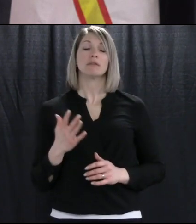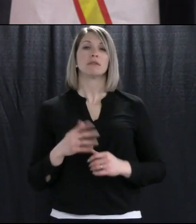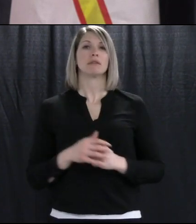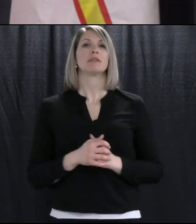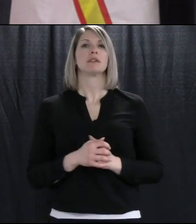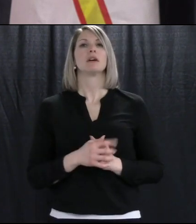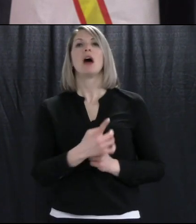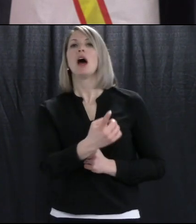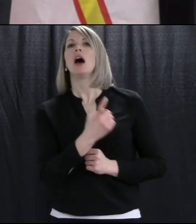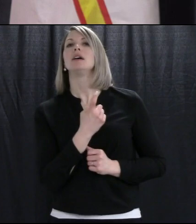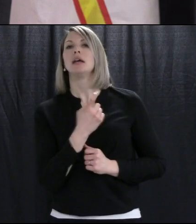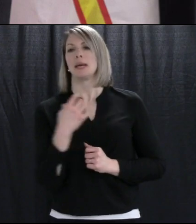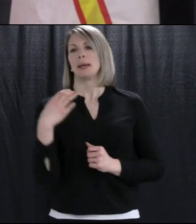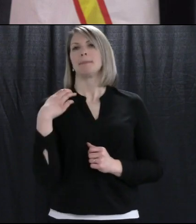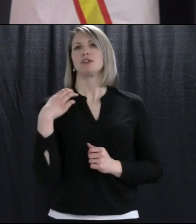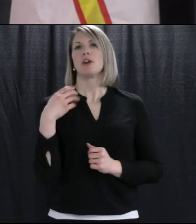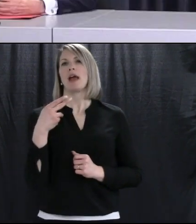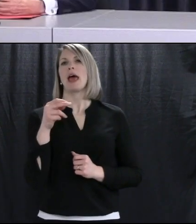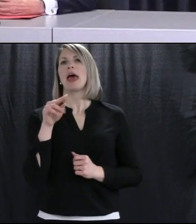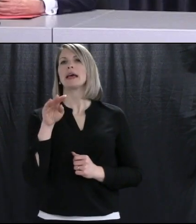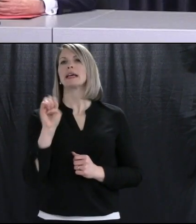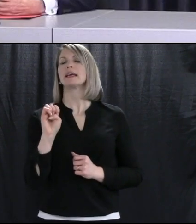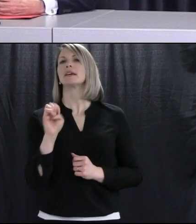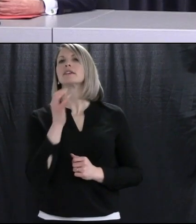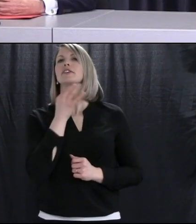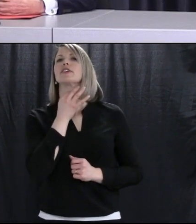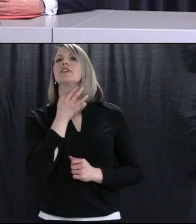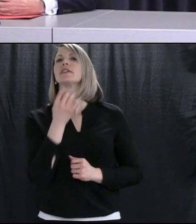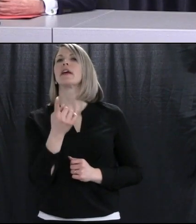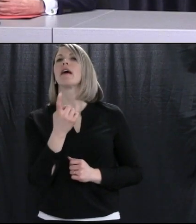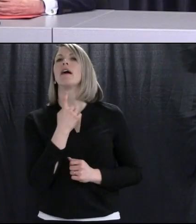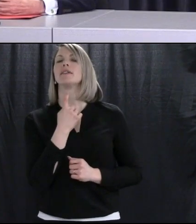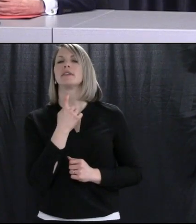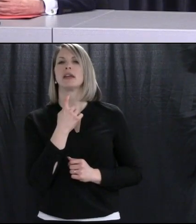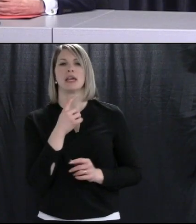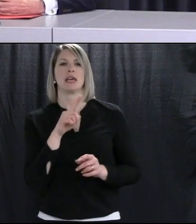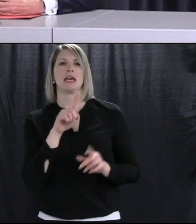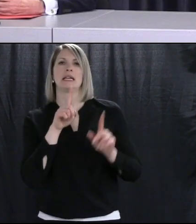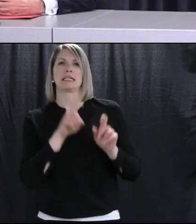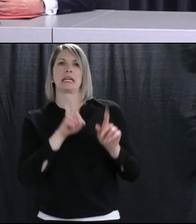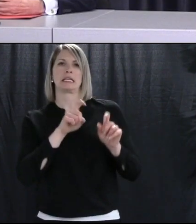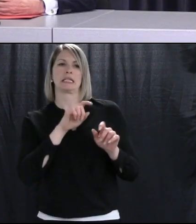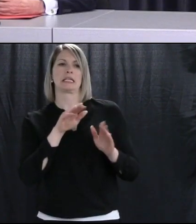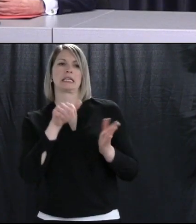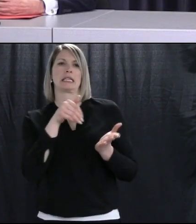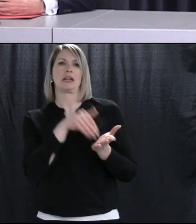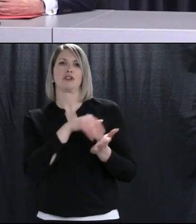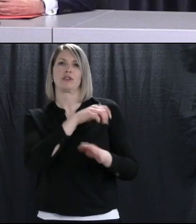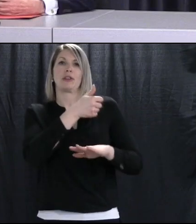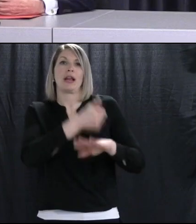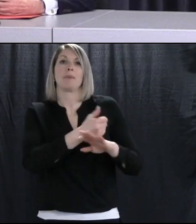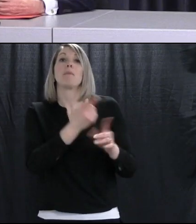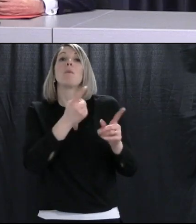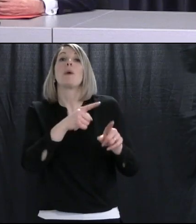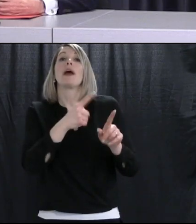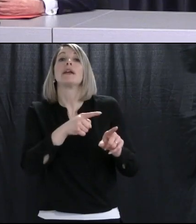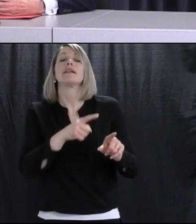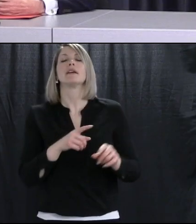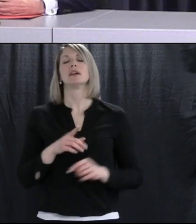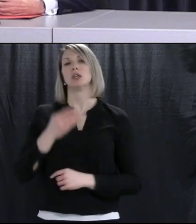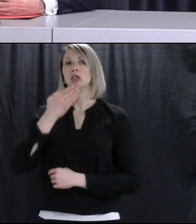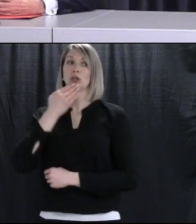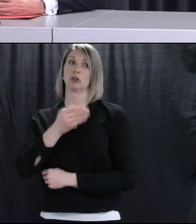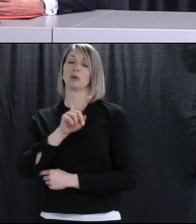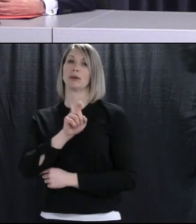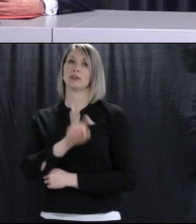Minister Haggie, just wondering if we have any idea on when we'll start to see these testing centres start popping up. That's a good question.